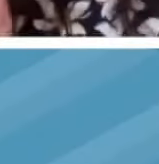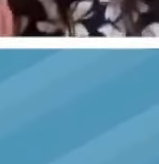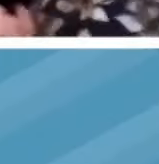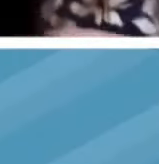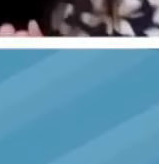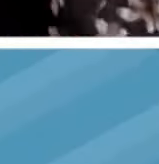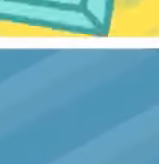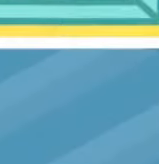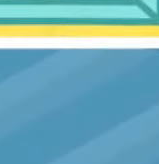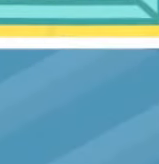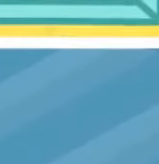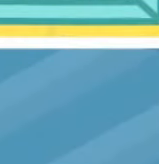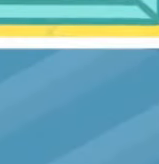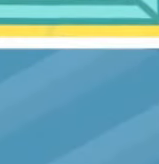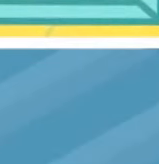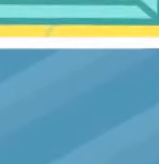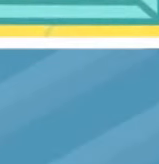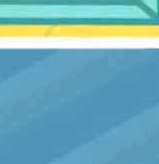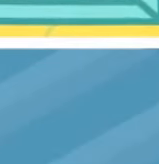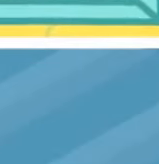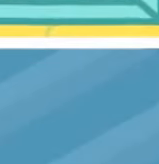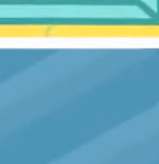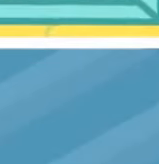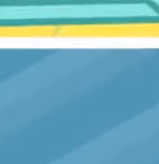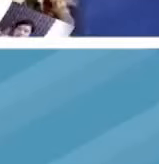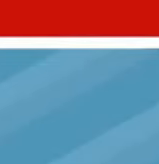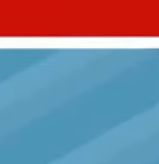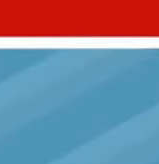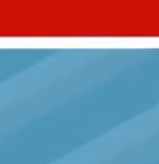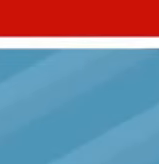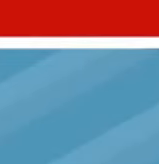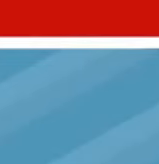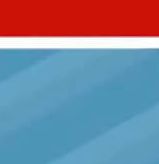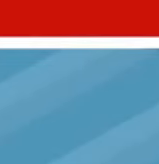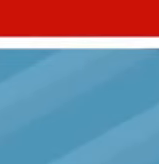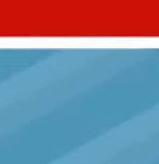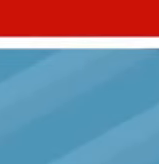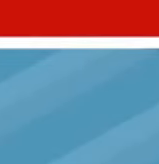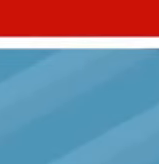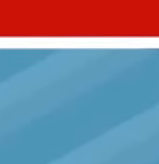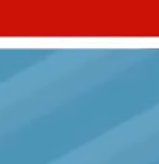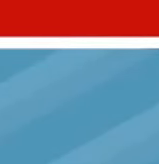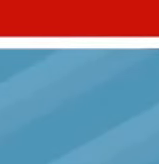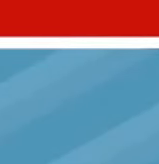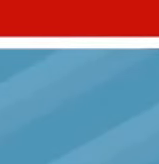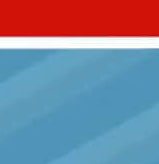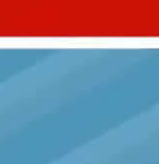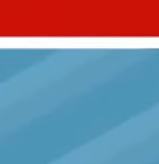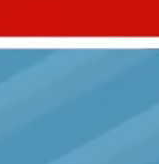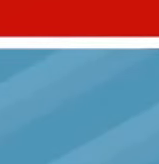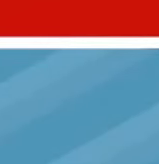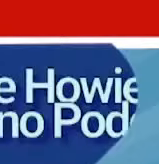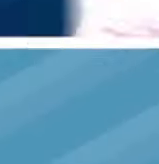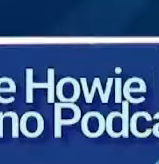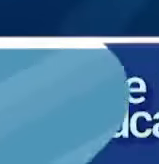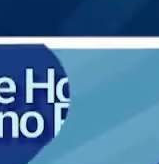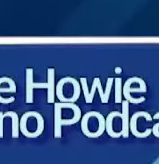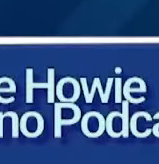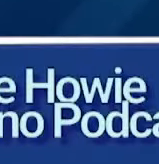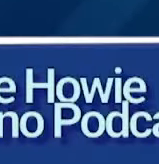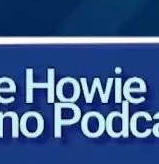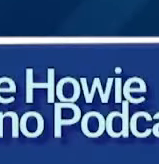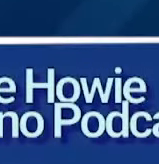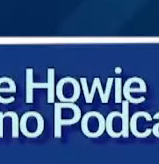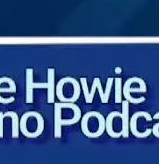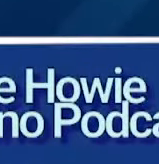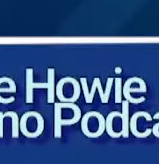ibang personalities. Wala na akong ginawa sa buhay ko kundi magbanda. Pero maditong sacred cows, bawal imbestigahan. I think